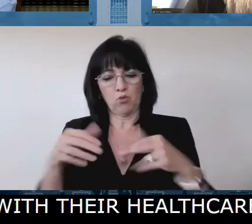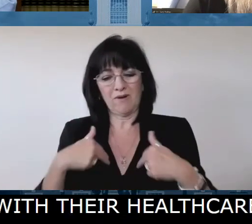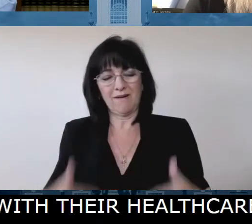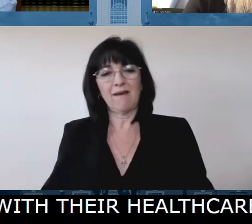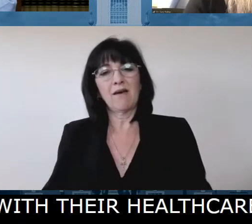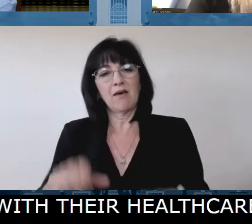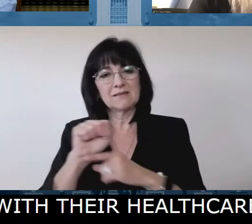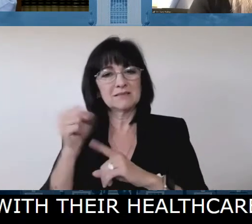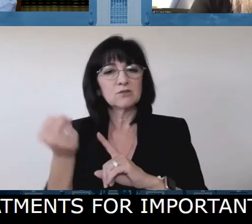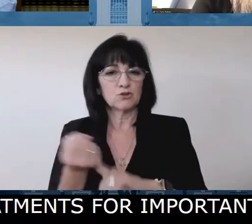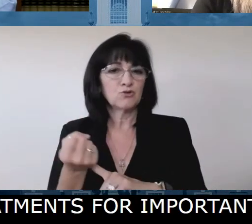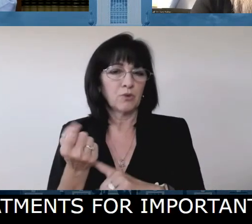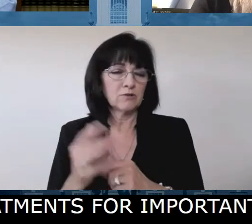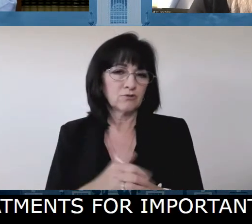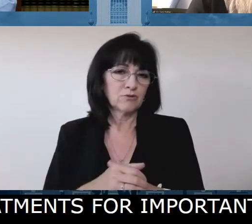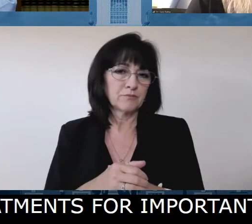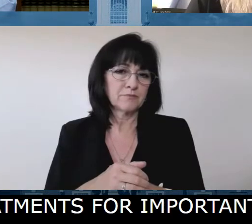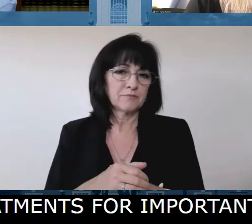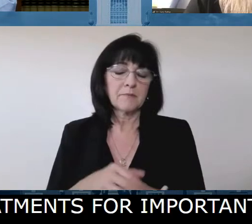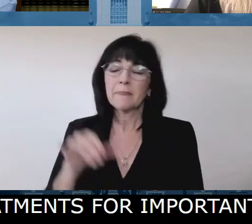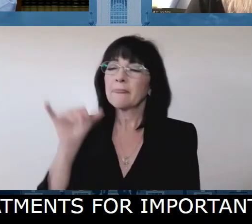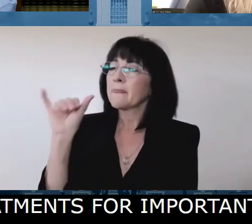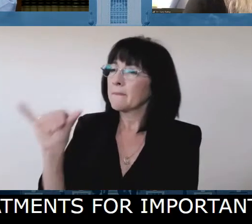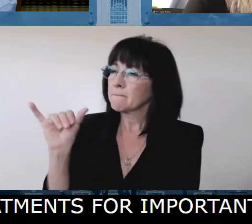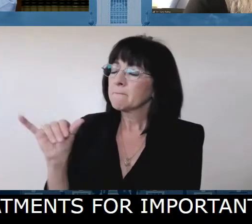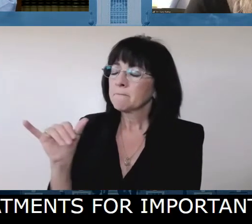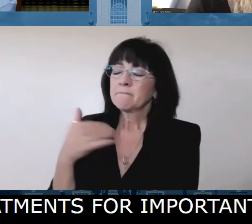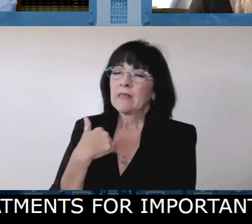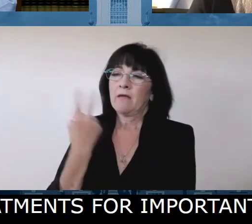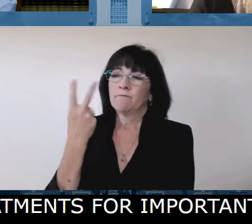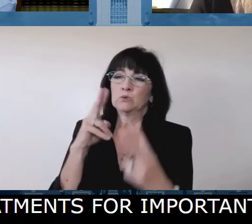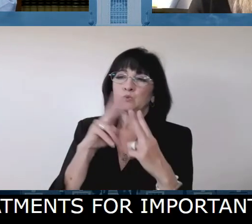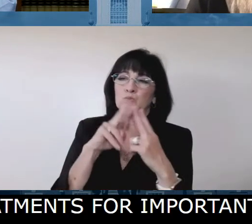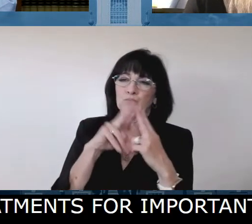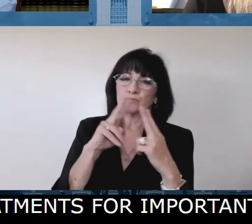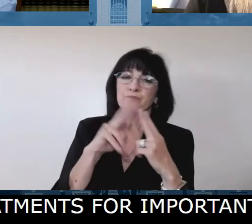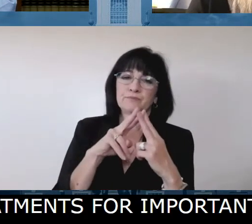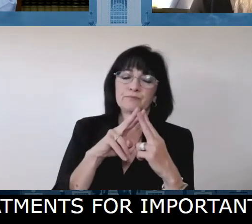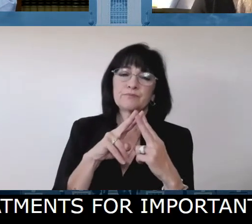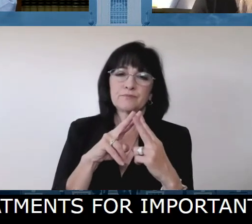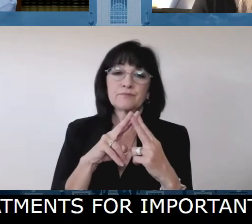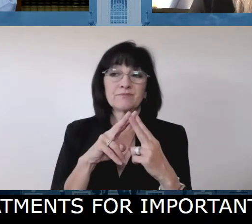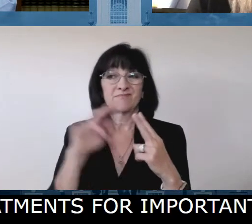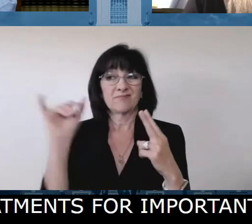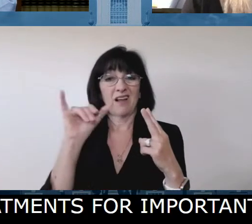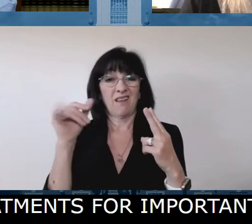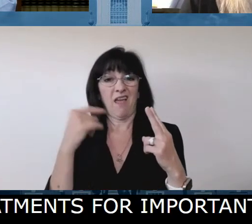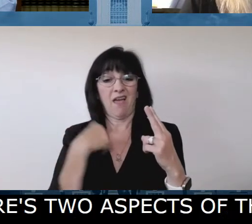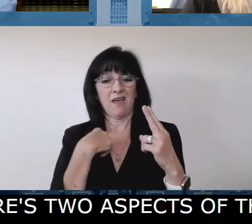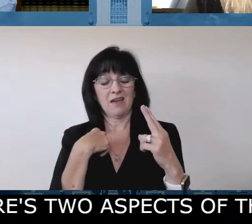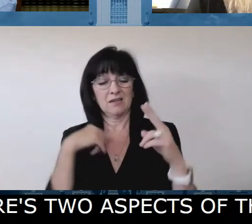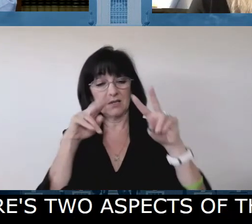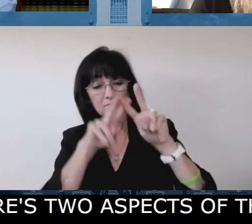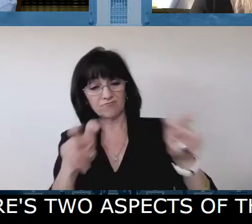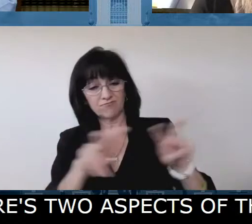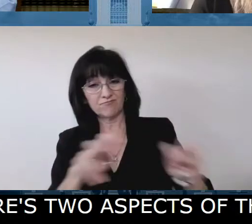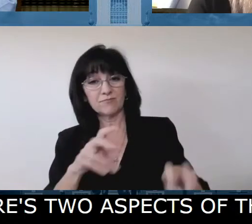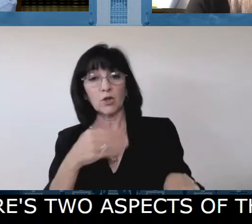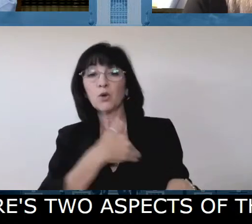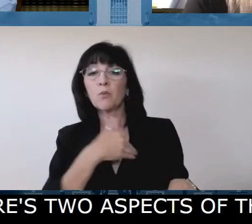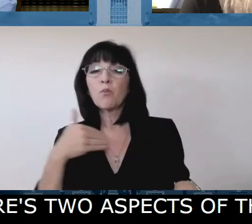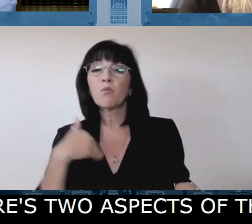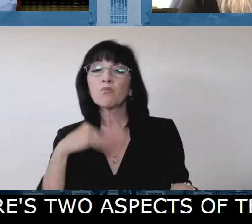two aspects of this, and one, I will tell you, I was looking at our breast cancer screening data yesterday.